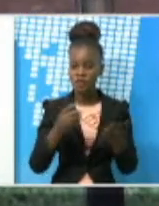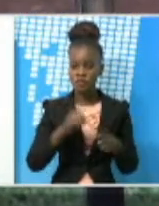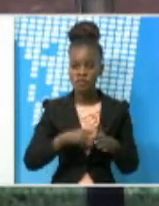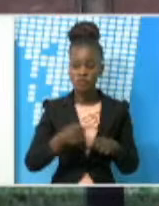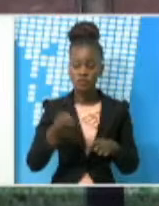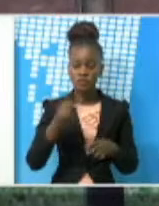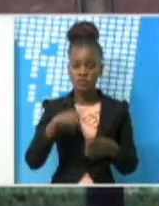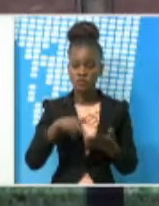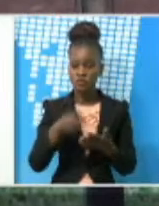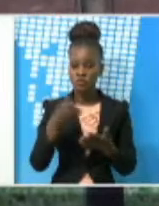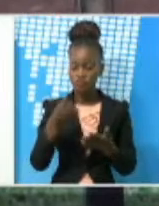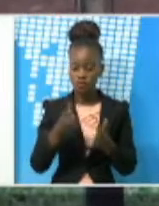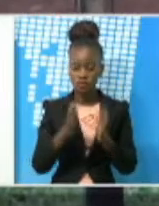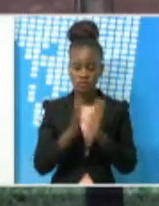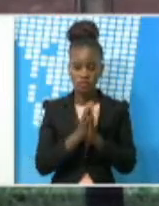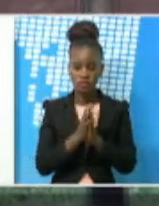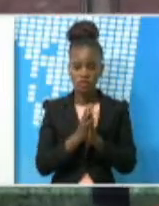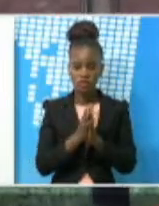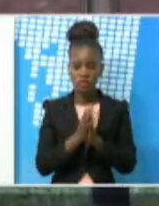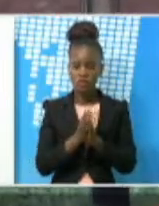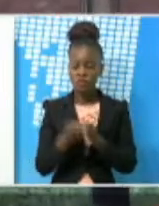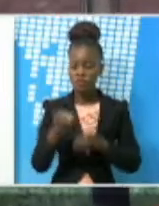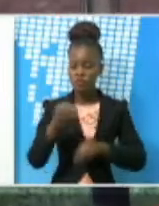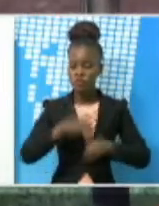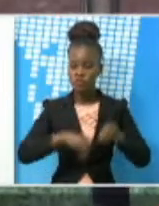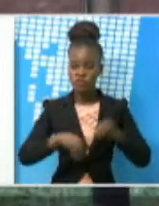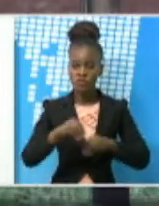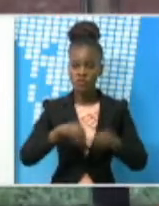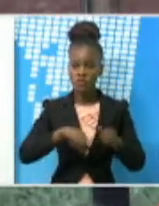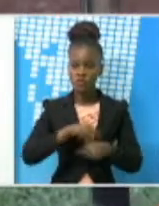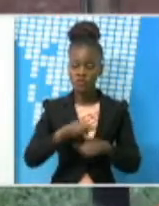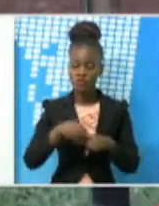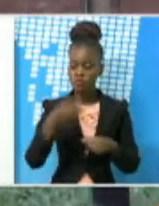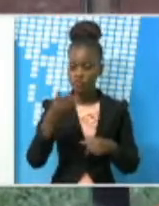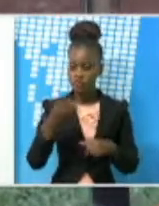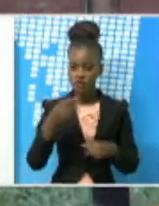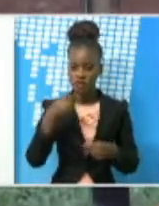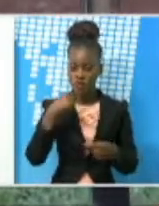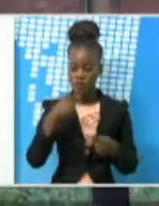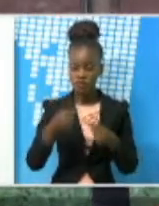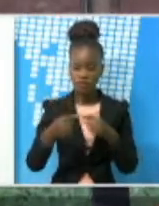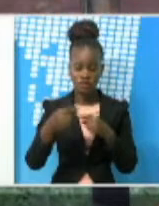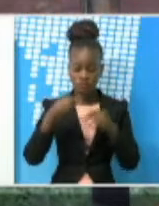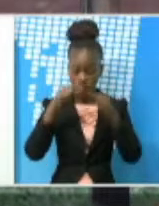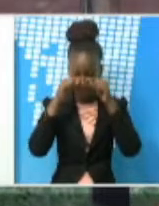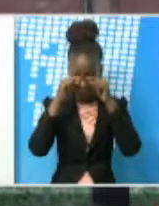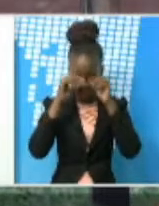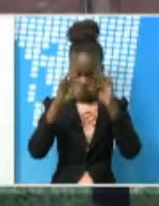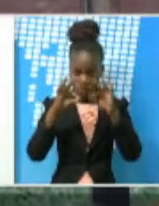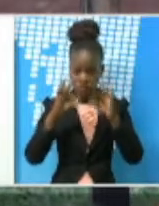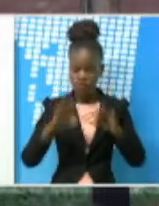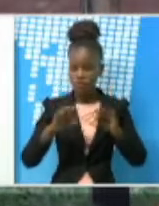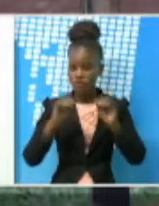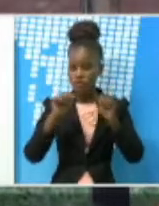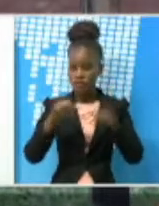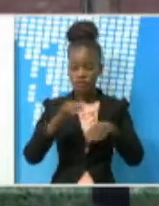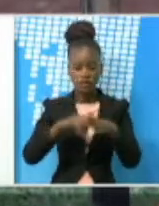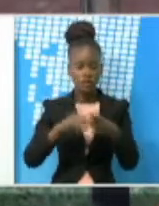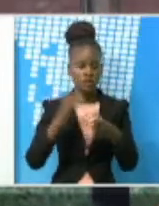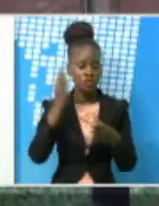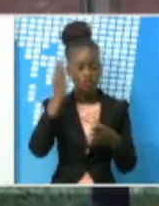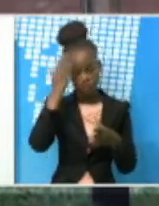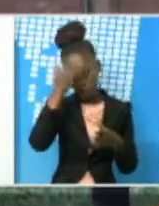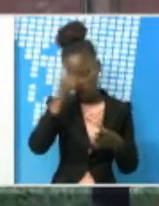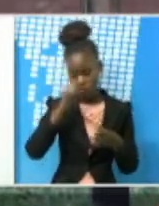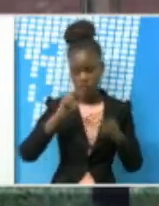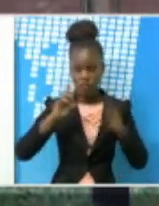up the revenue. About what I can complain is about the China products. China products in Africa, already they are sparing